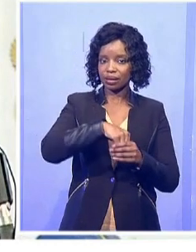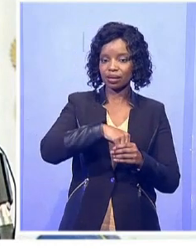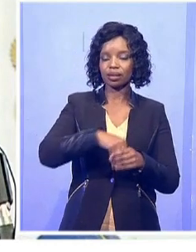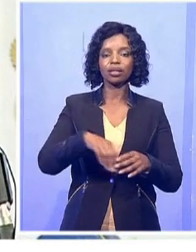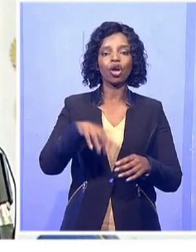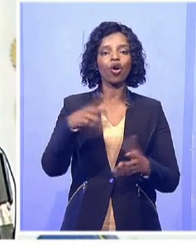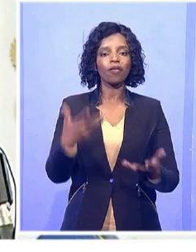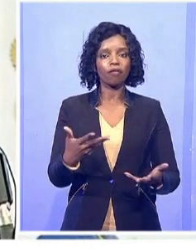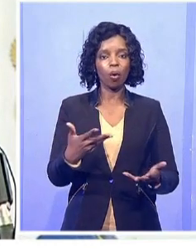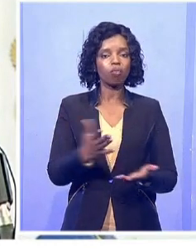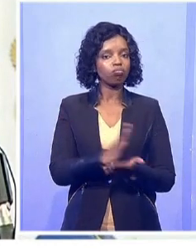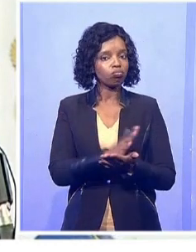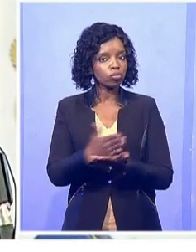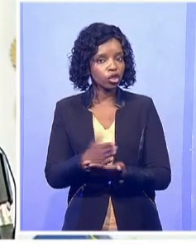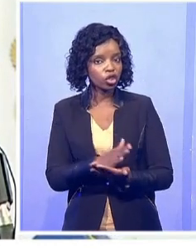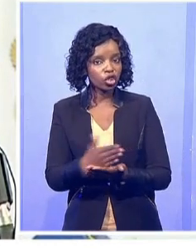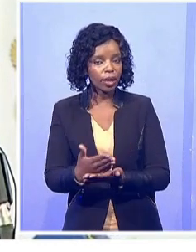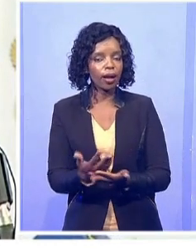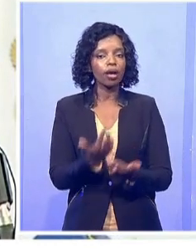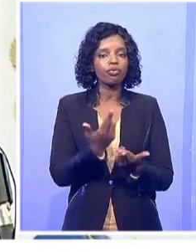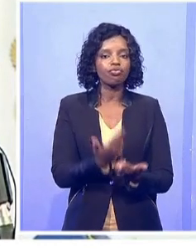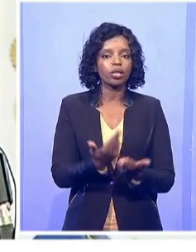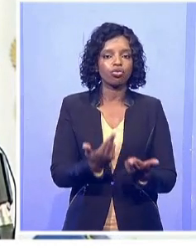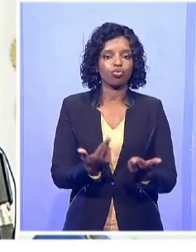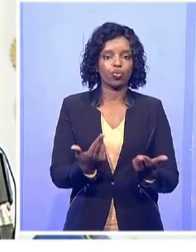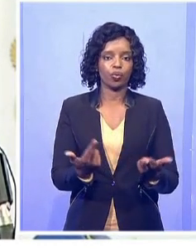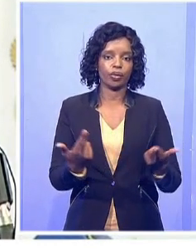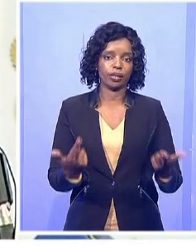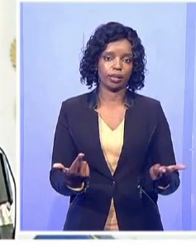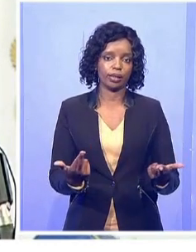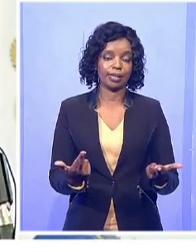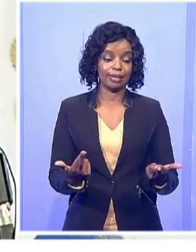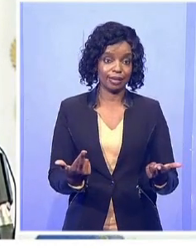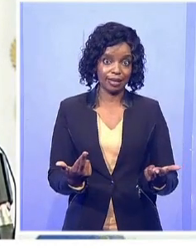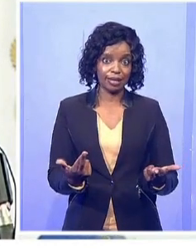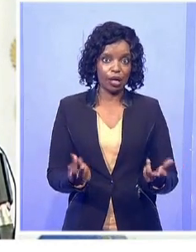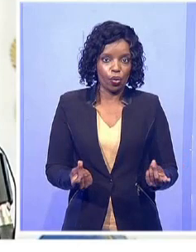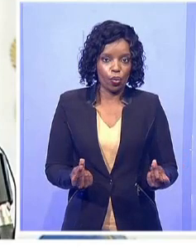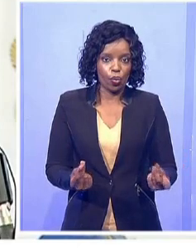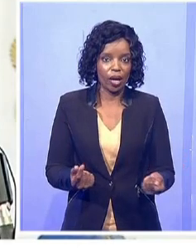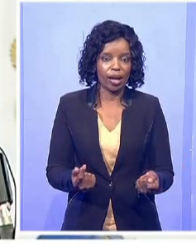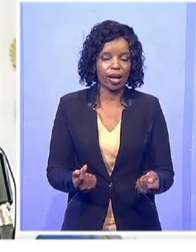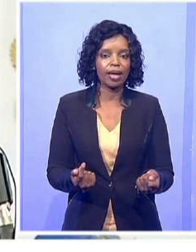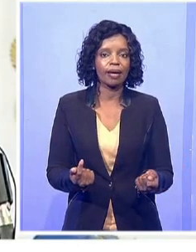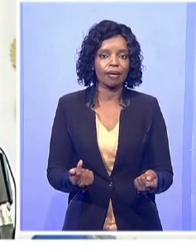resources that will quickly